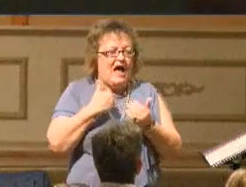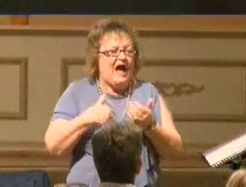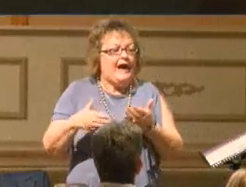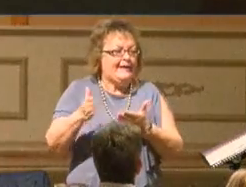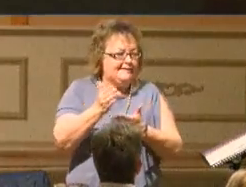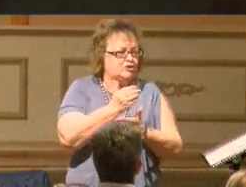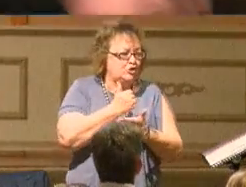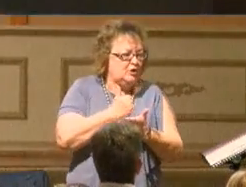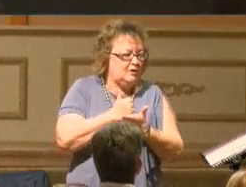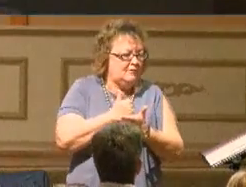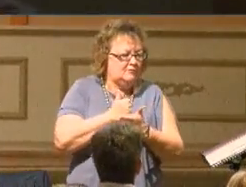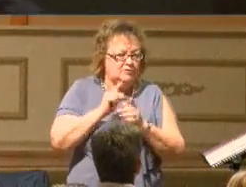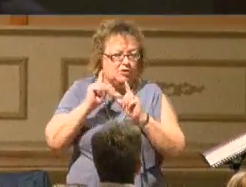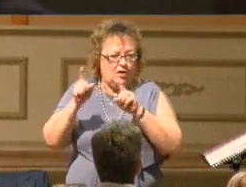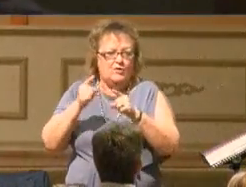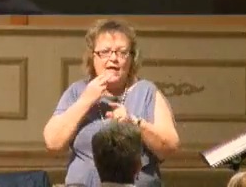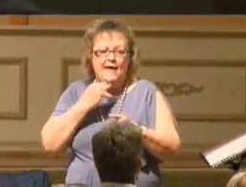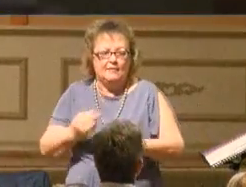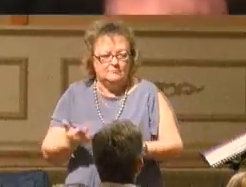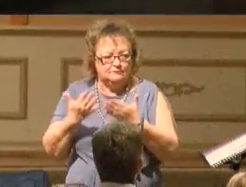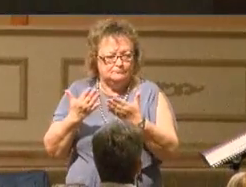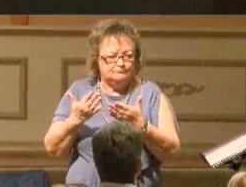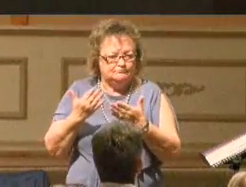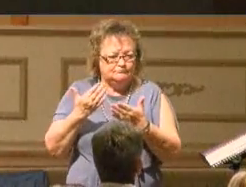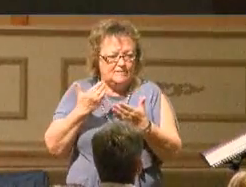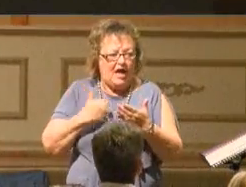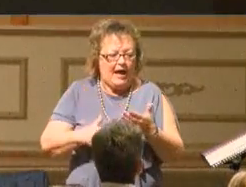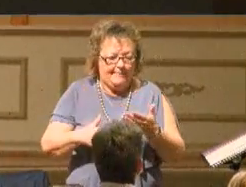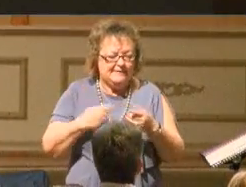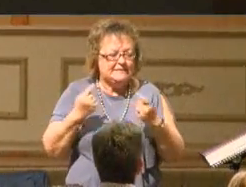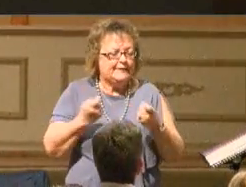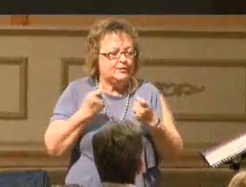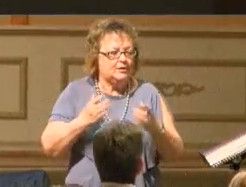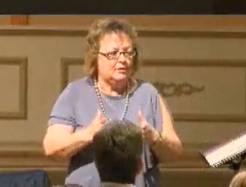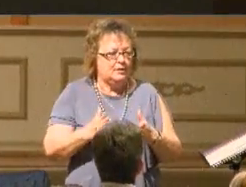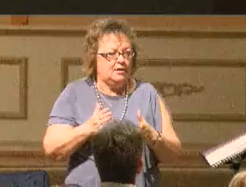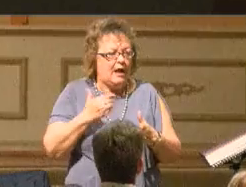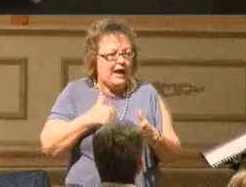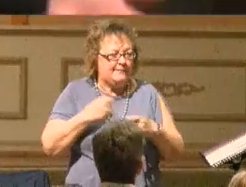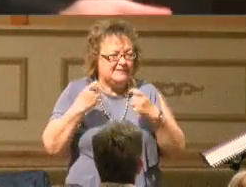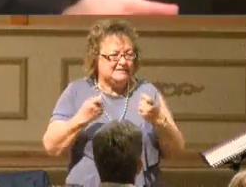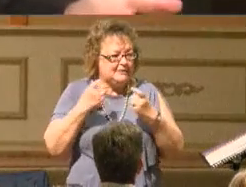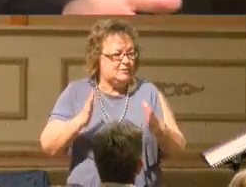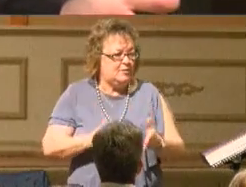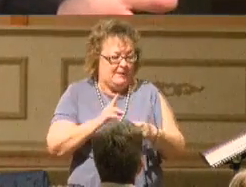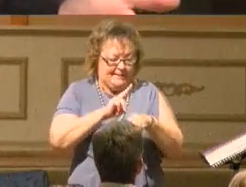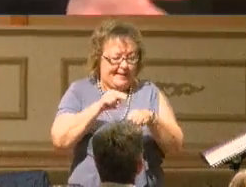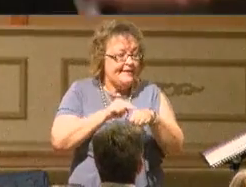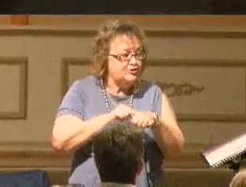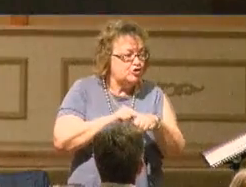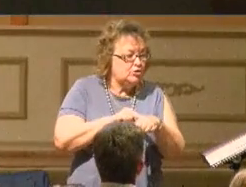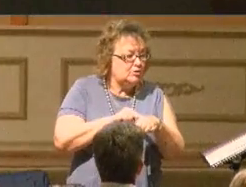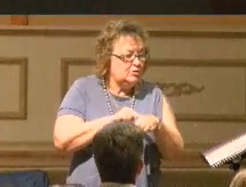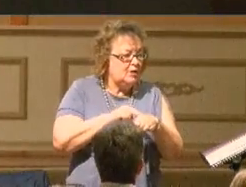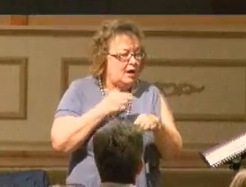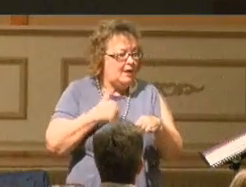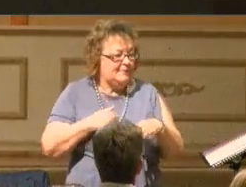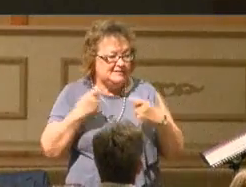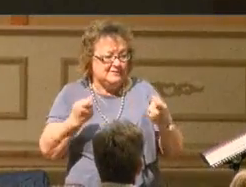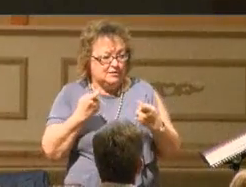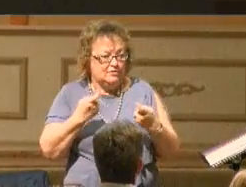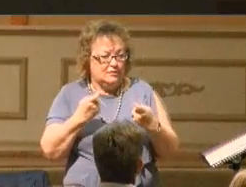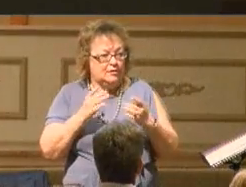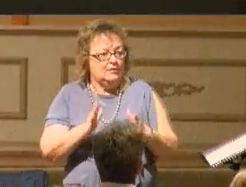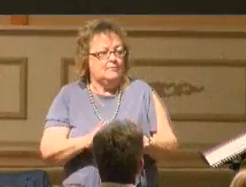deserve to go to hell. I'm a sinner. I'm a sinner by nature. I'm a sinner by